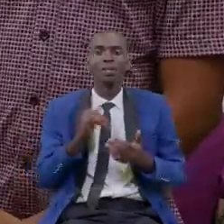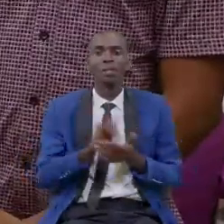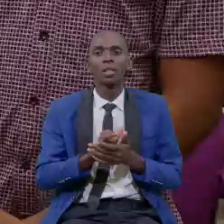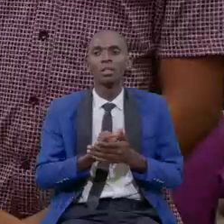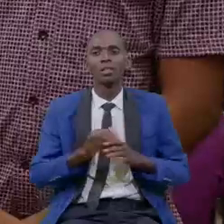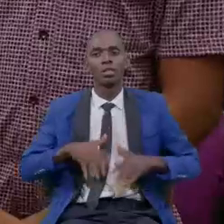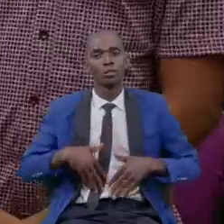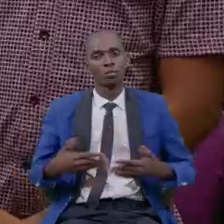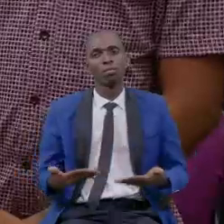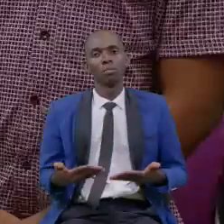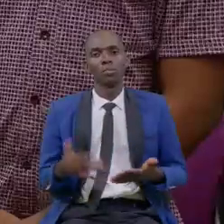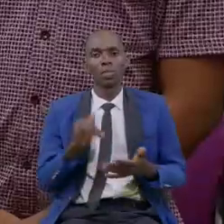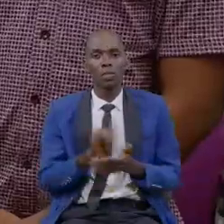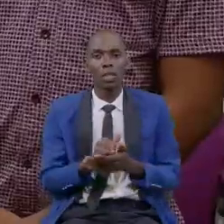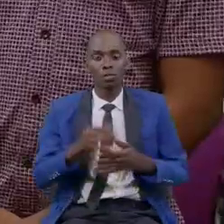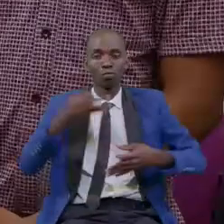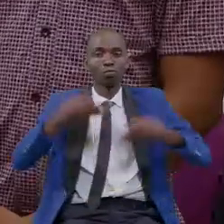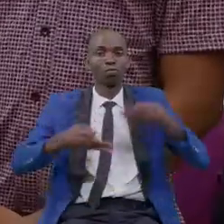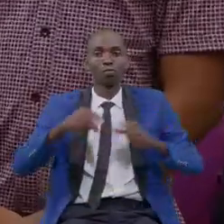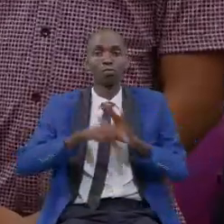that judgment is coming?